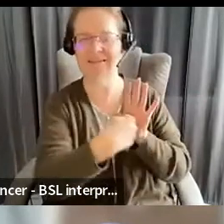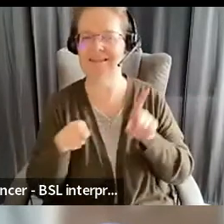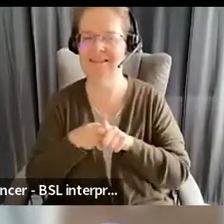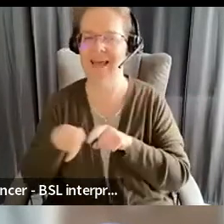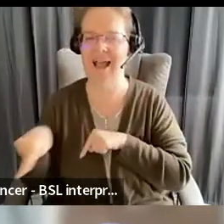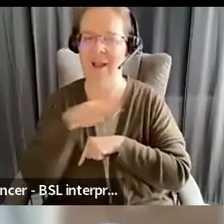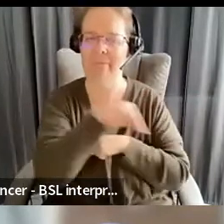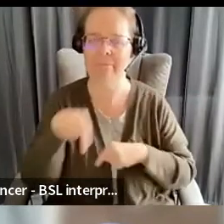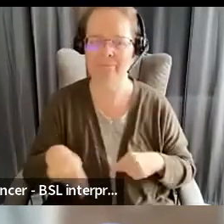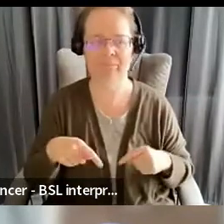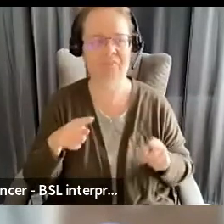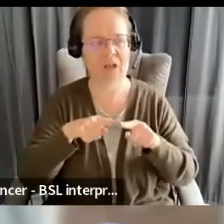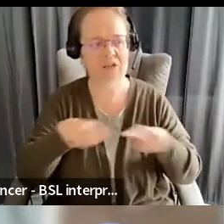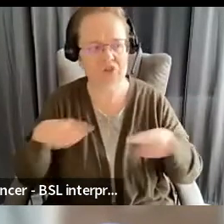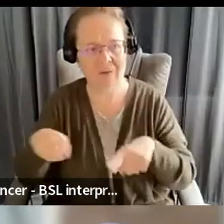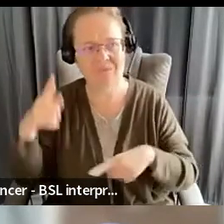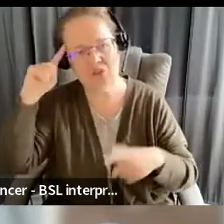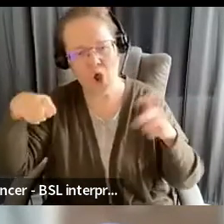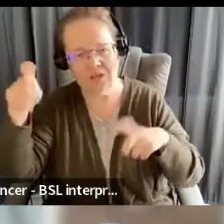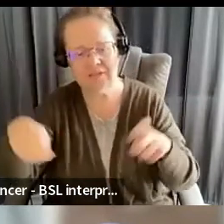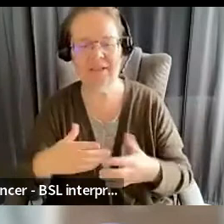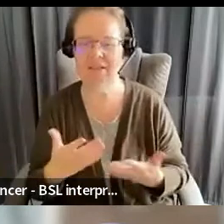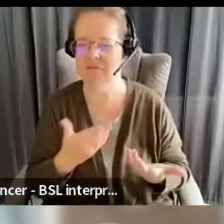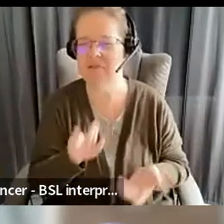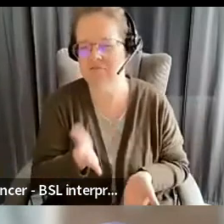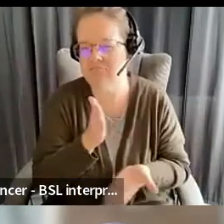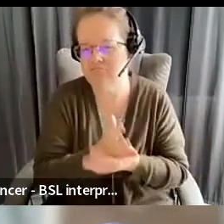diversity of ideas and input that can bring.